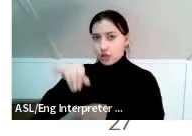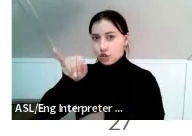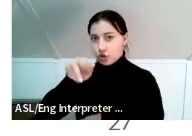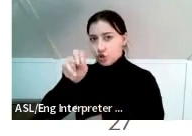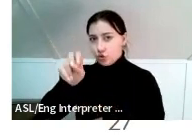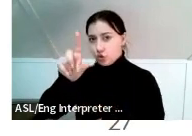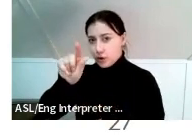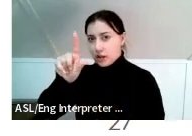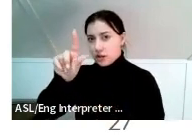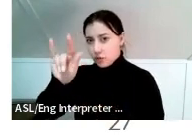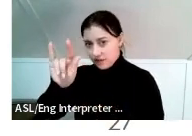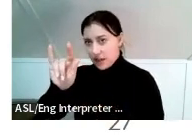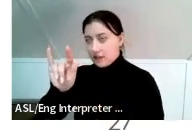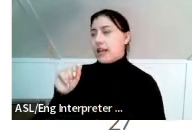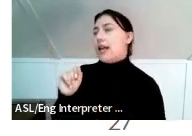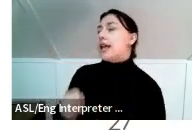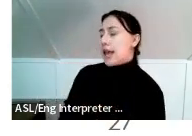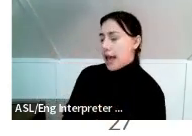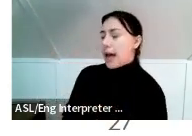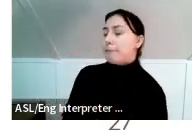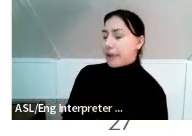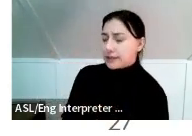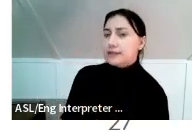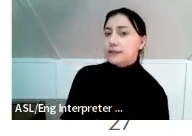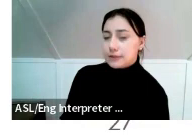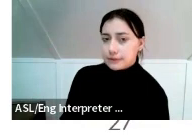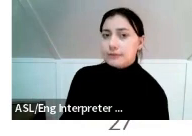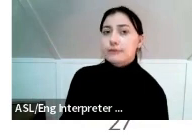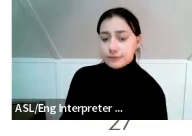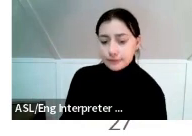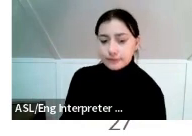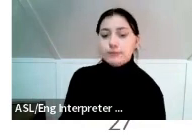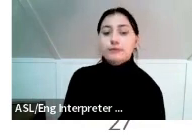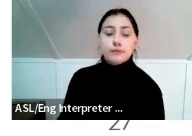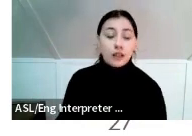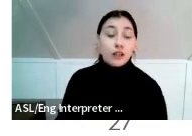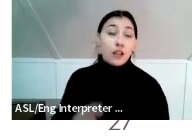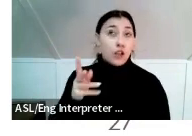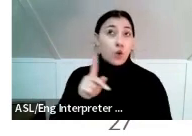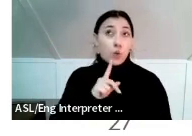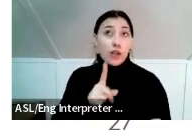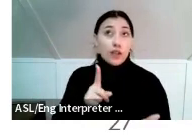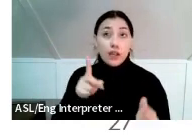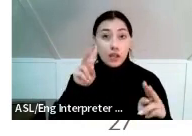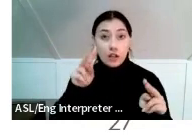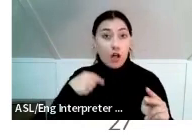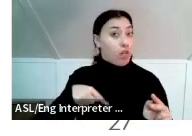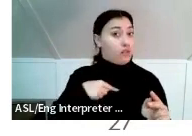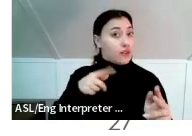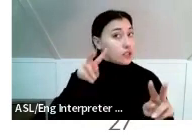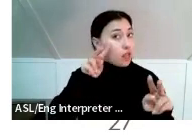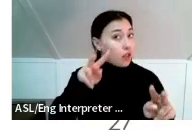Yes. Yeah, the report. What we're going to be looking for in June of